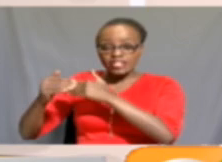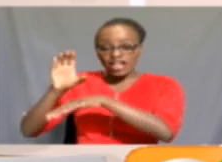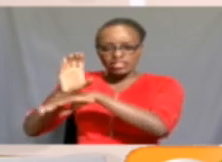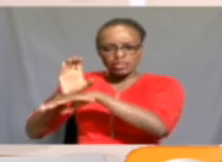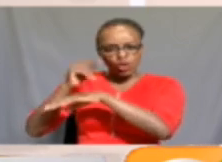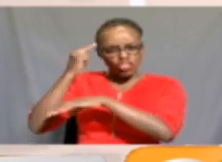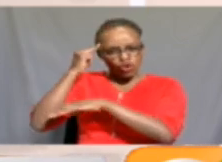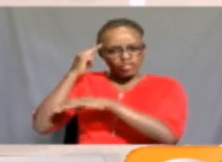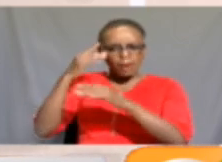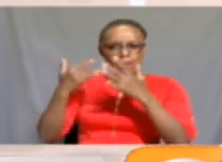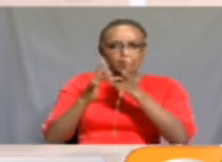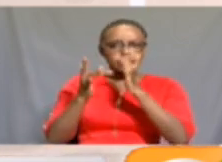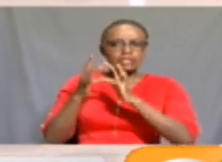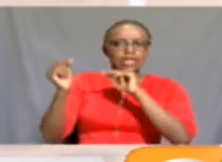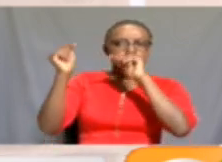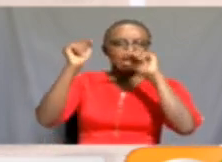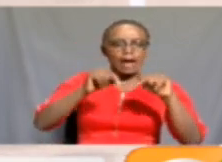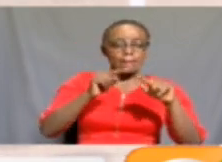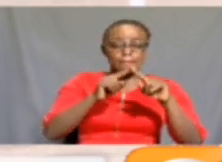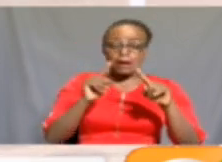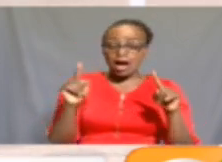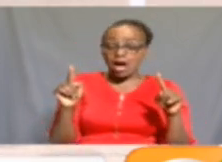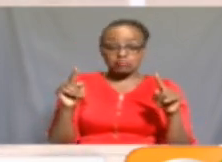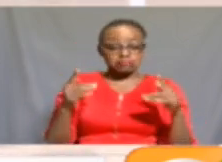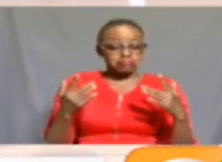like Jesus was coming, but